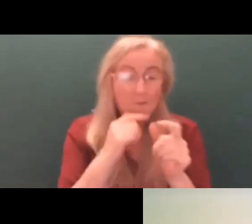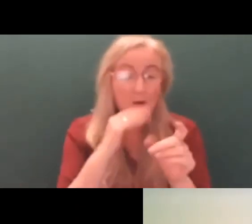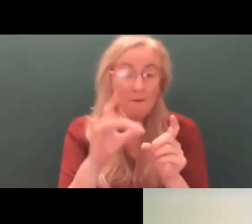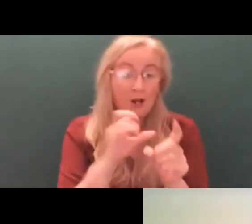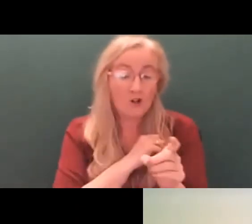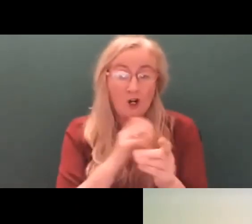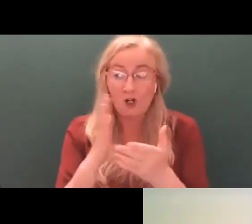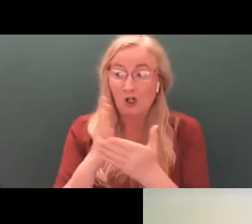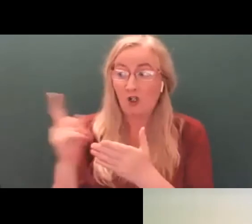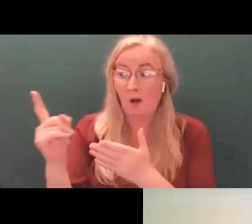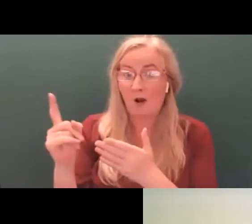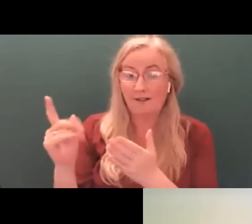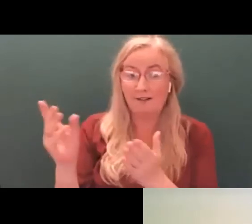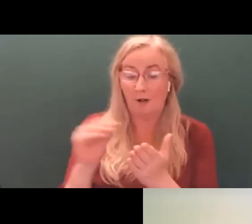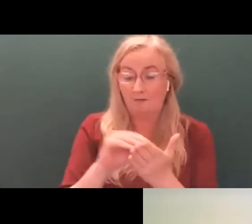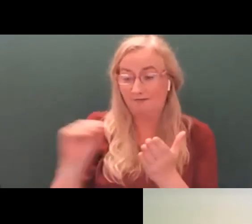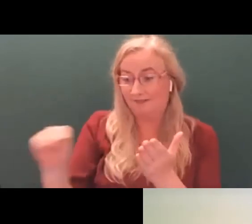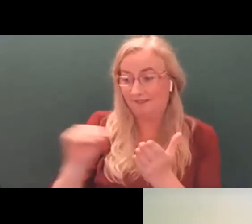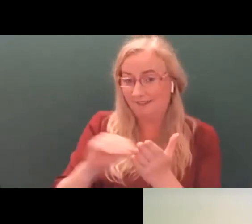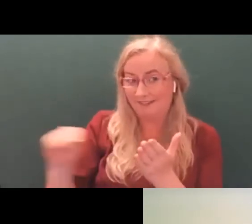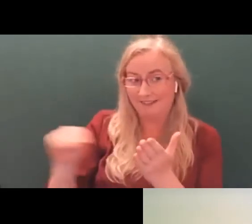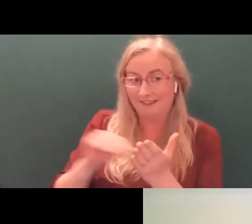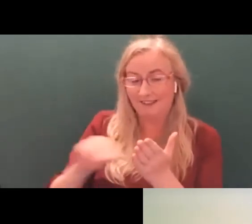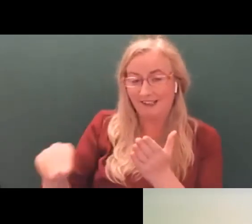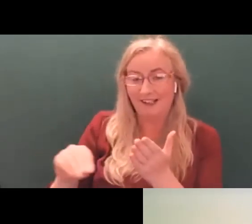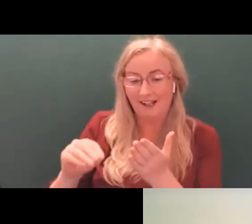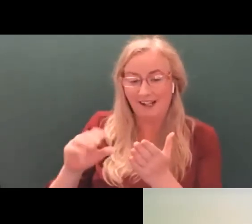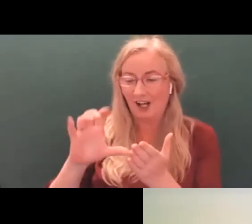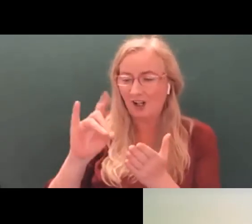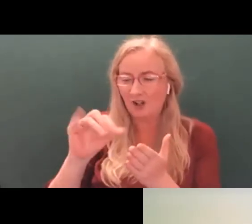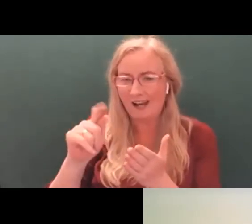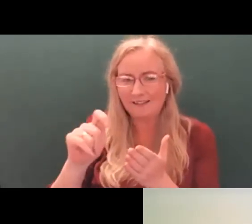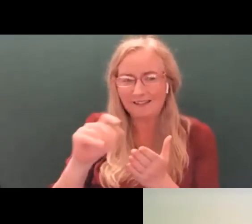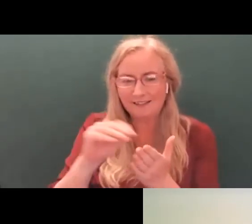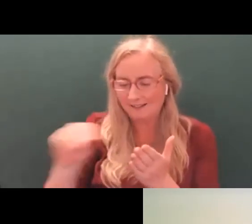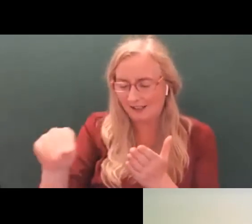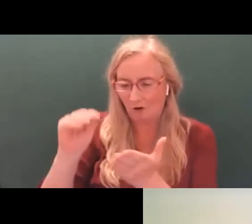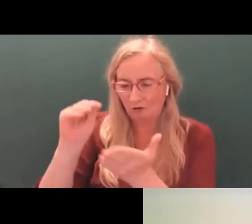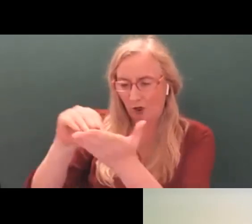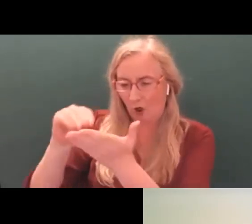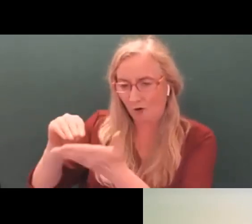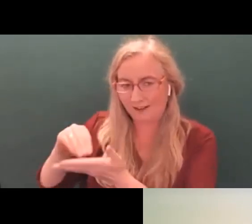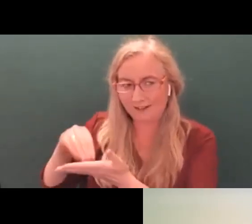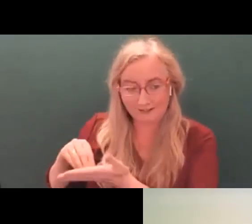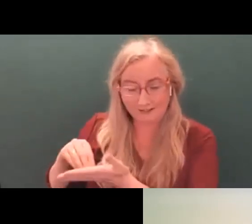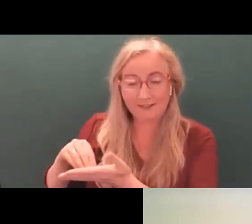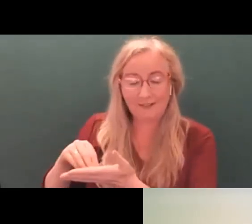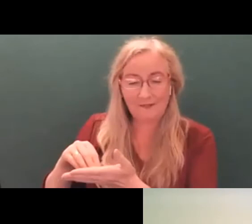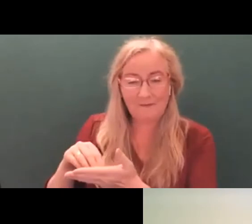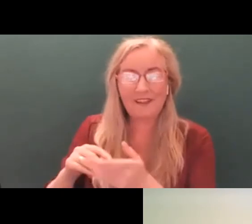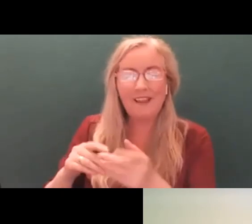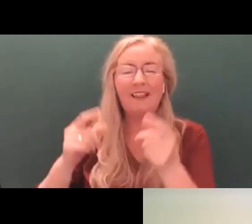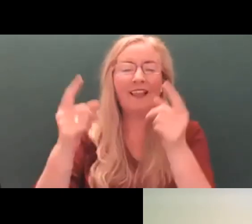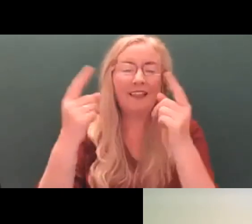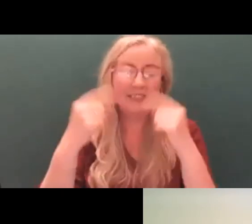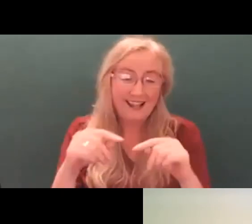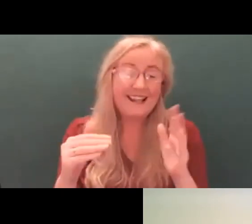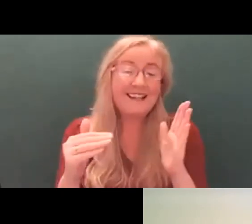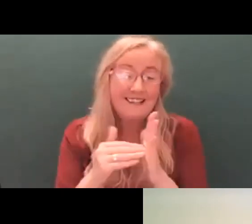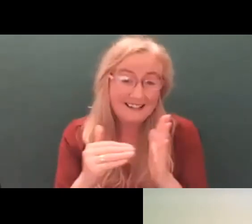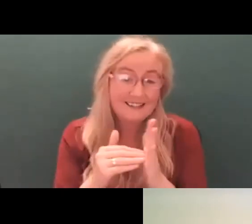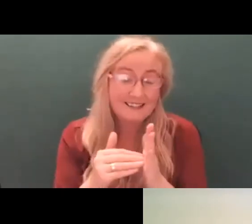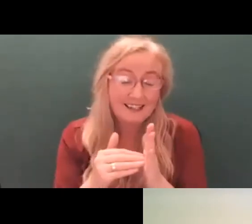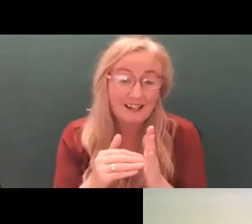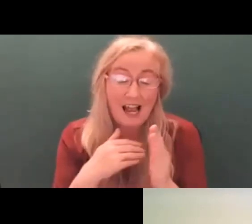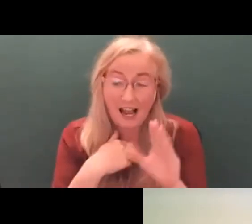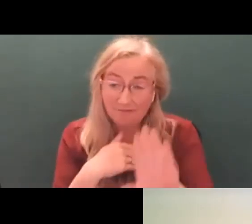someone getting their head around the technology enough to make sure you've got it, you've recorded it. And then, yes, I mean, look, I've pulled them back